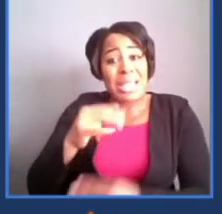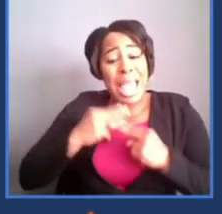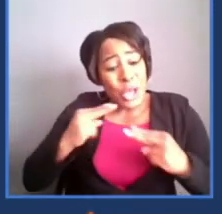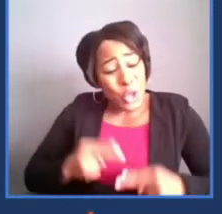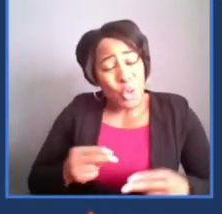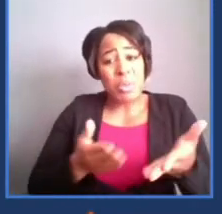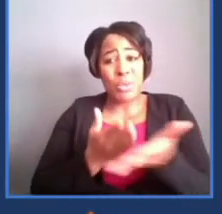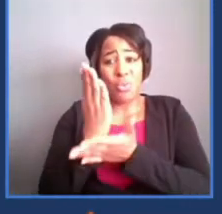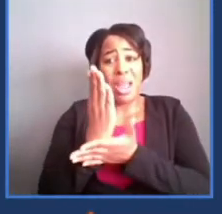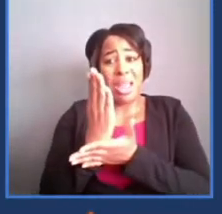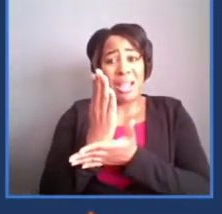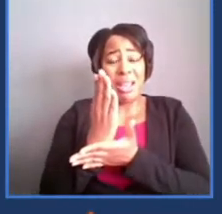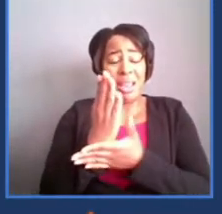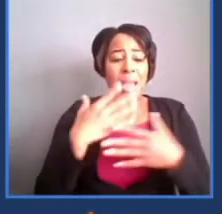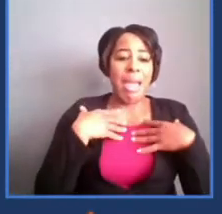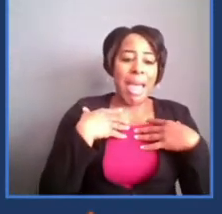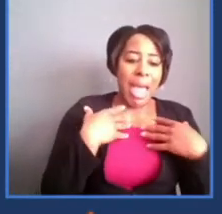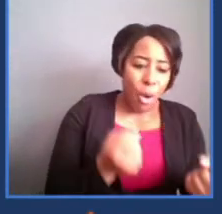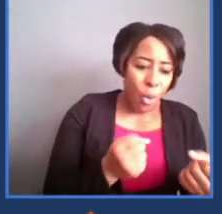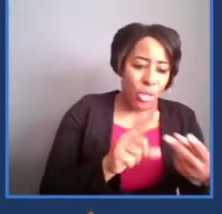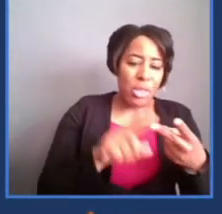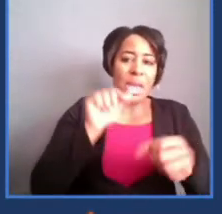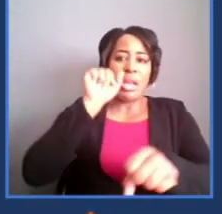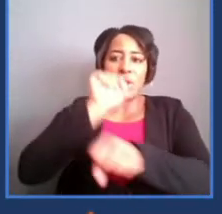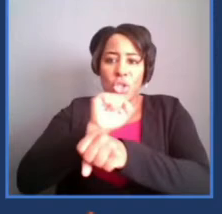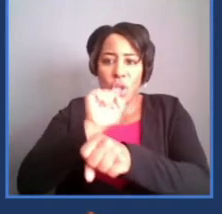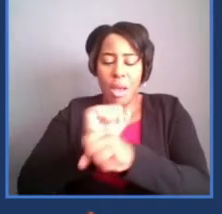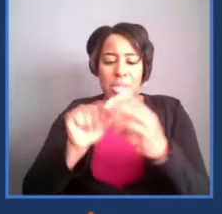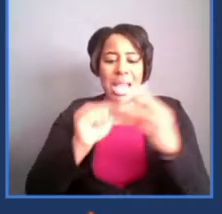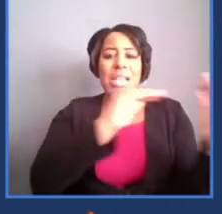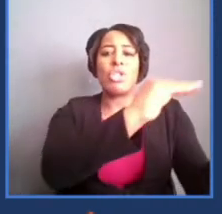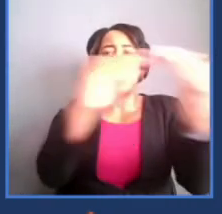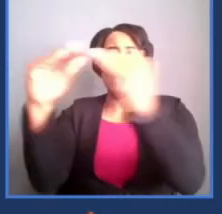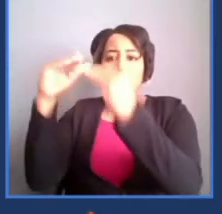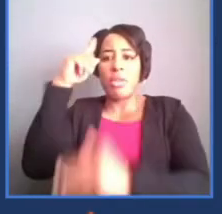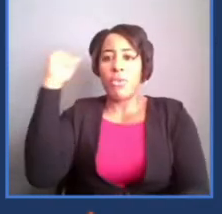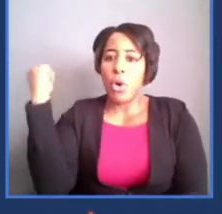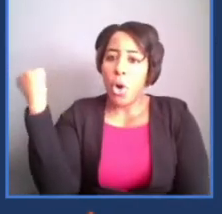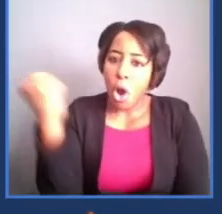Health, jobs, and justice for all the people.